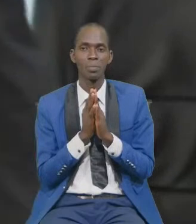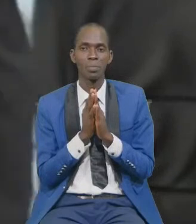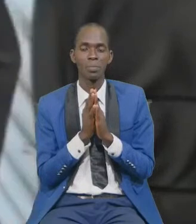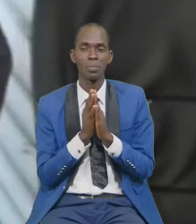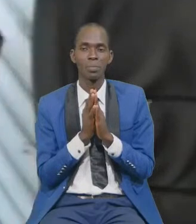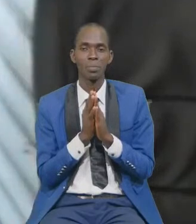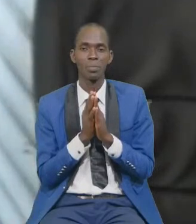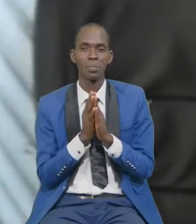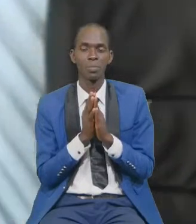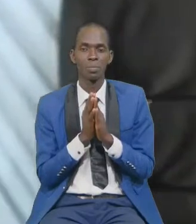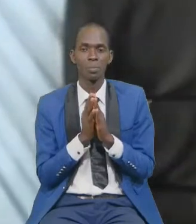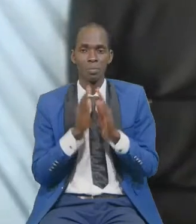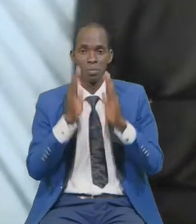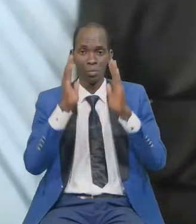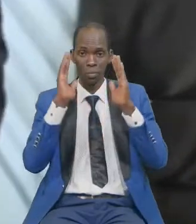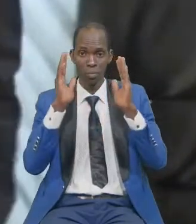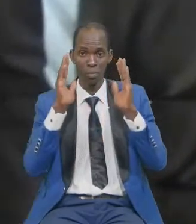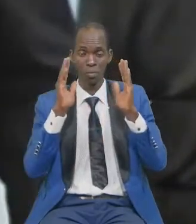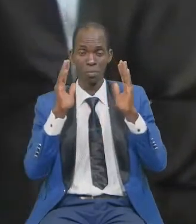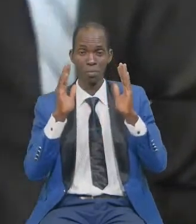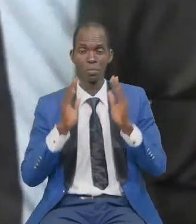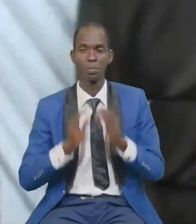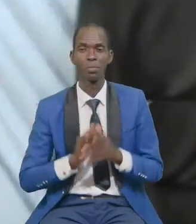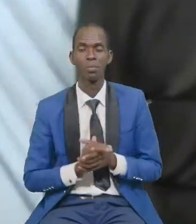Open your eyes and look up